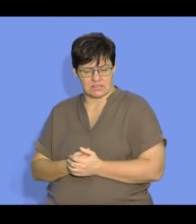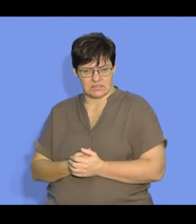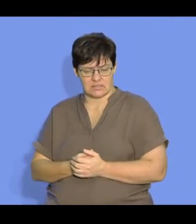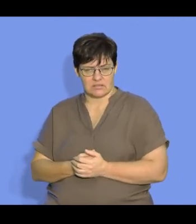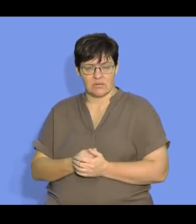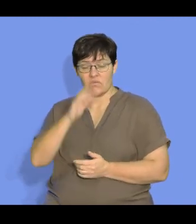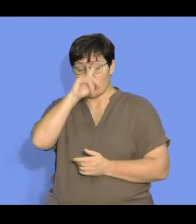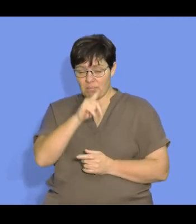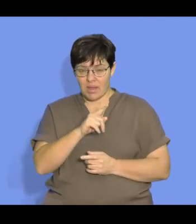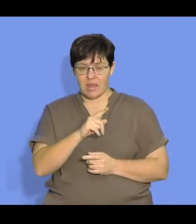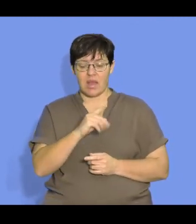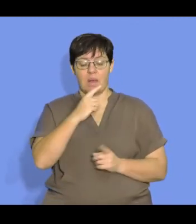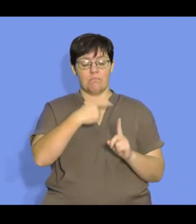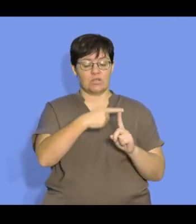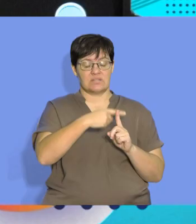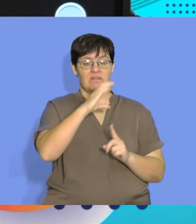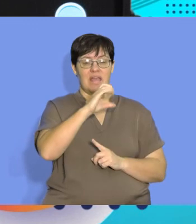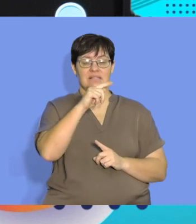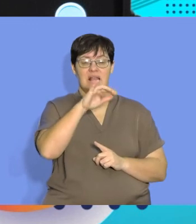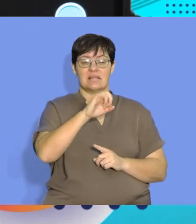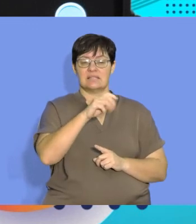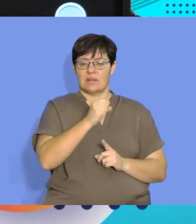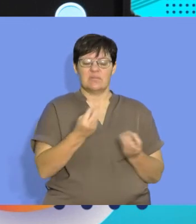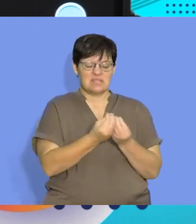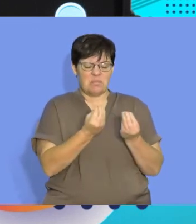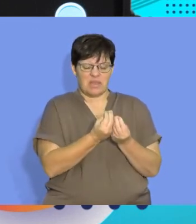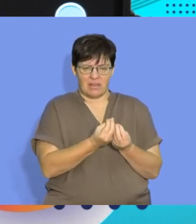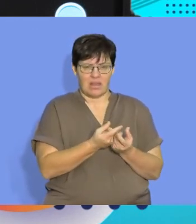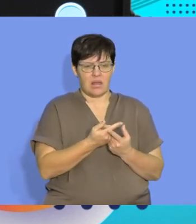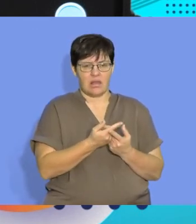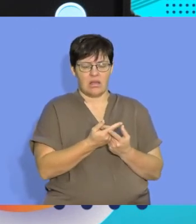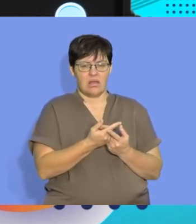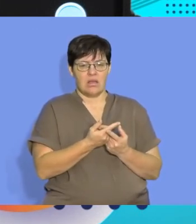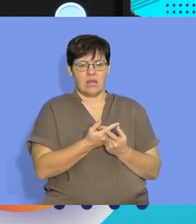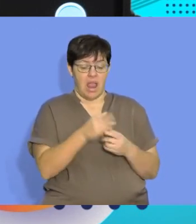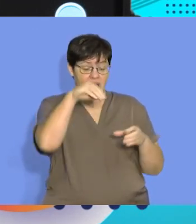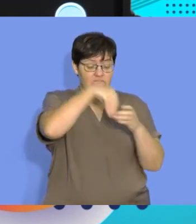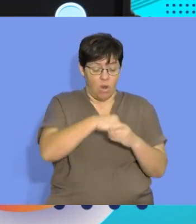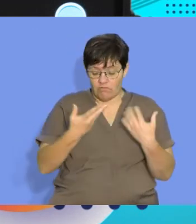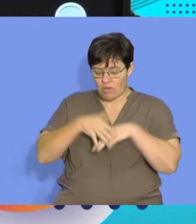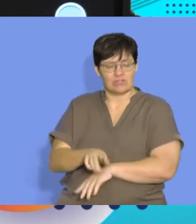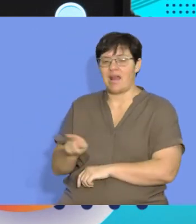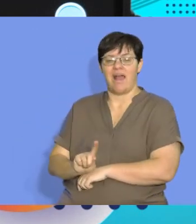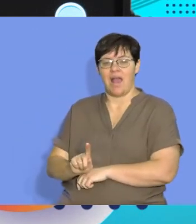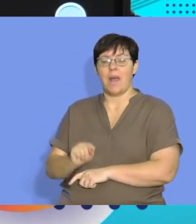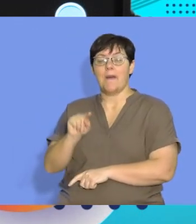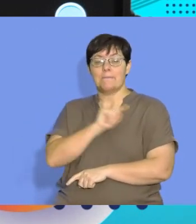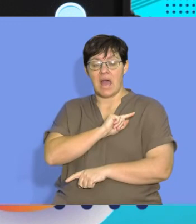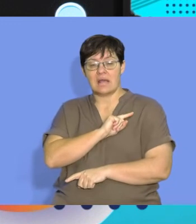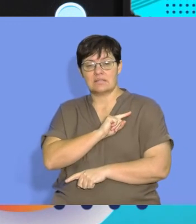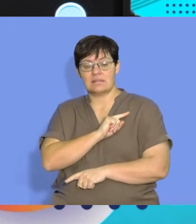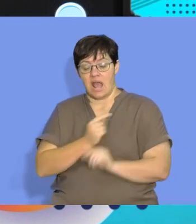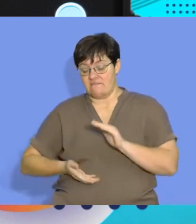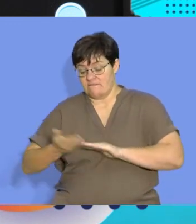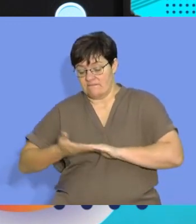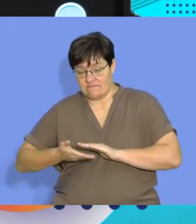that a positive catalyst is a substance that does not take part in the reaction, but it does speed up the